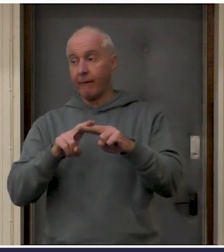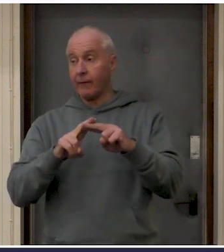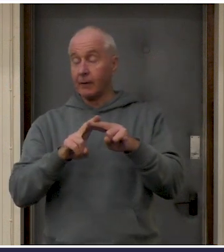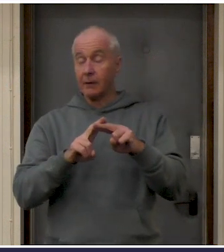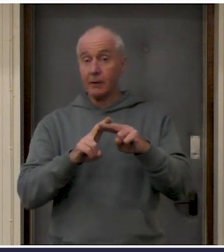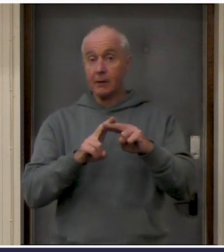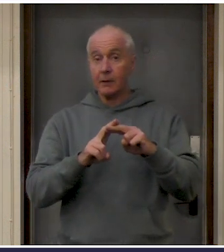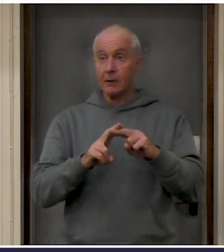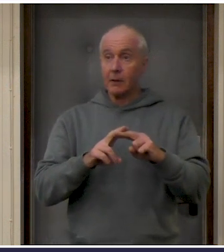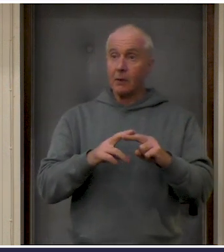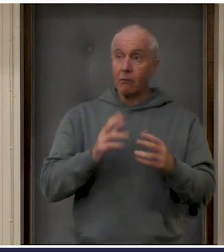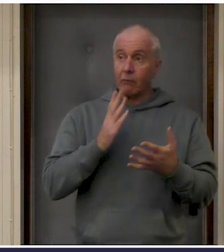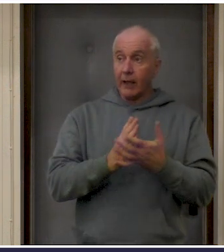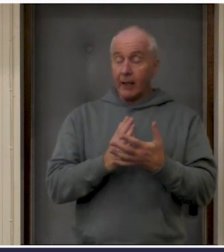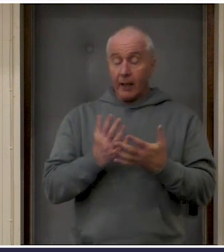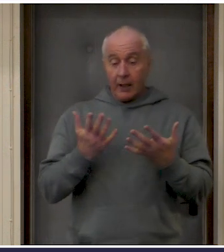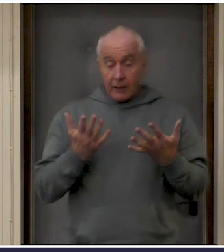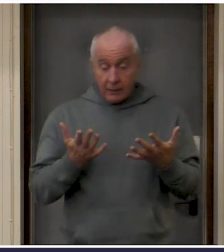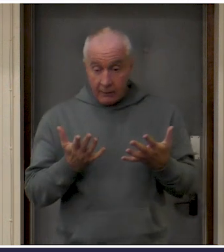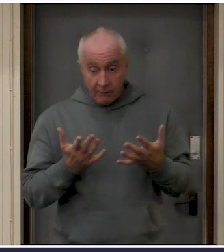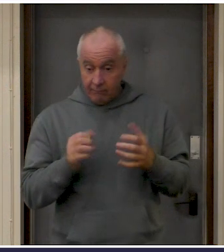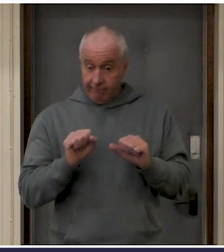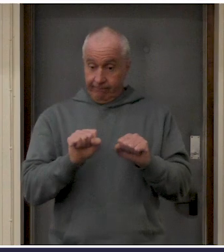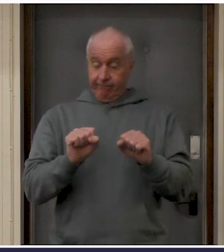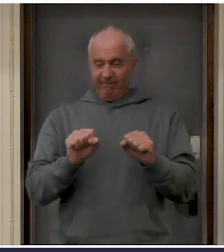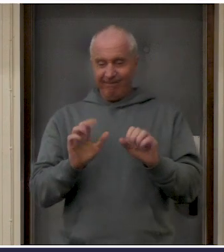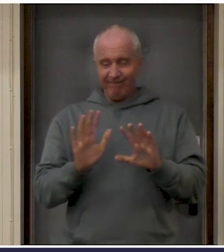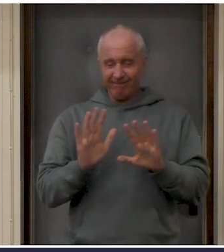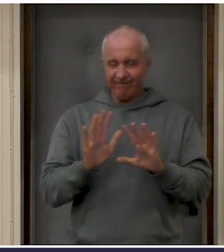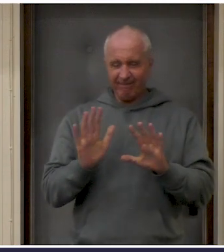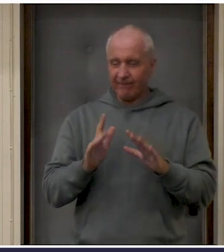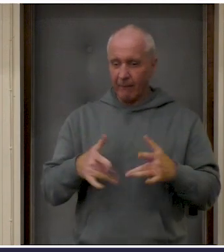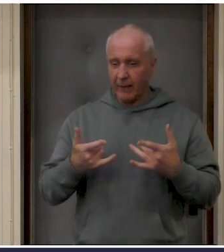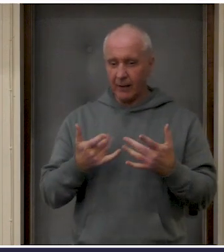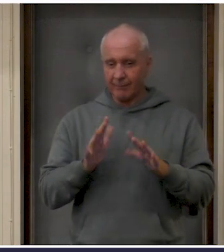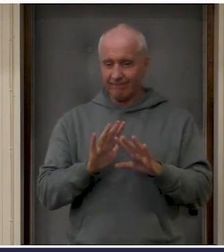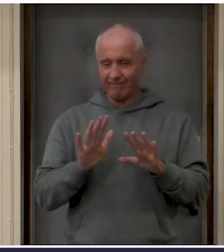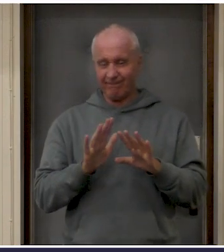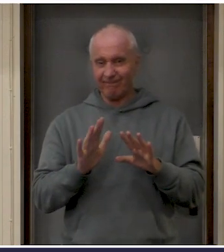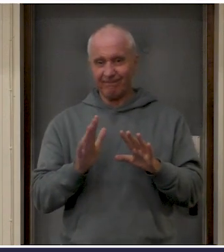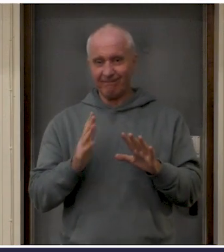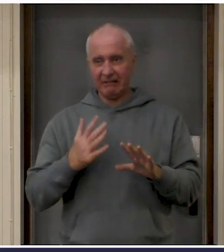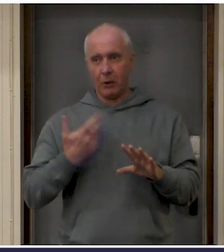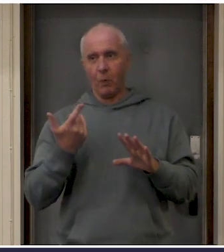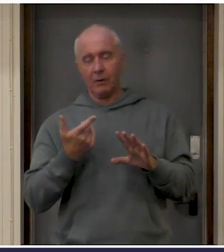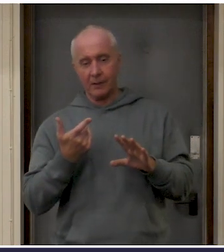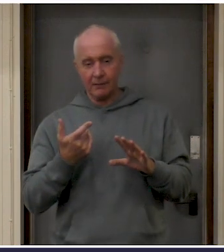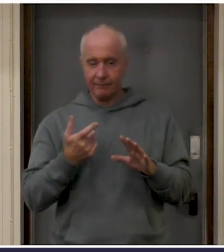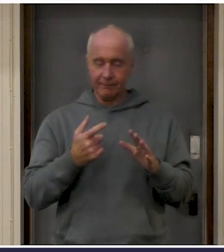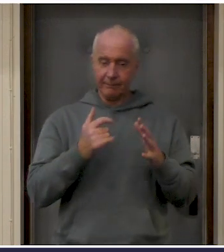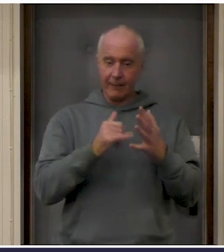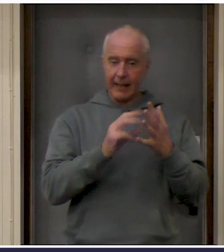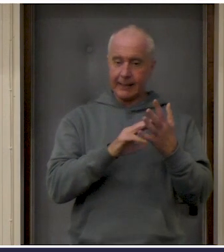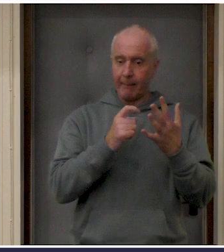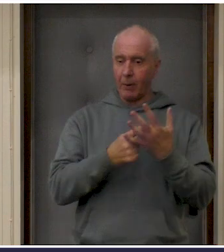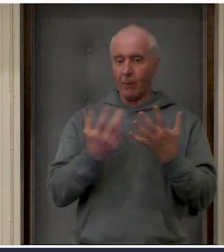sort of deselected themselves in their own competition, and basically said we don't want to deploy our SMR in